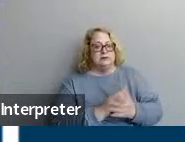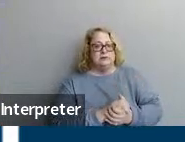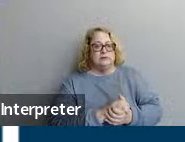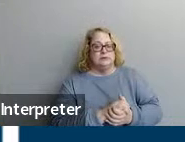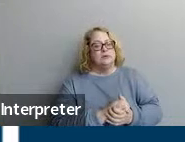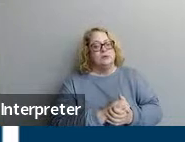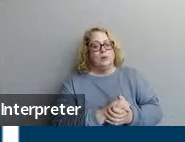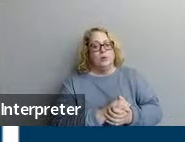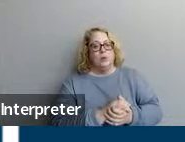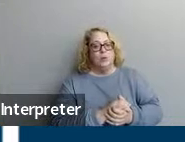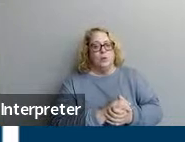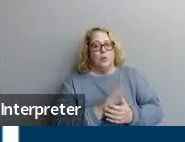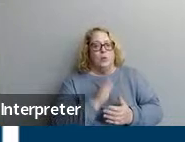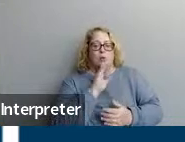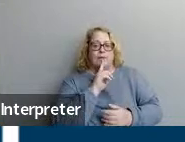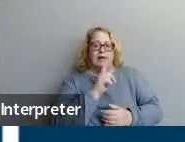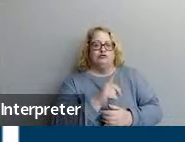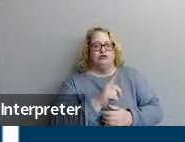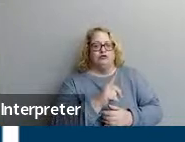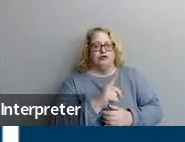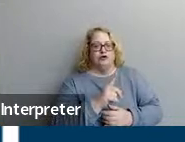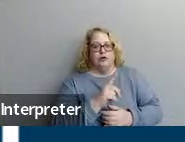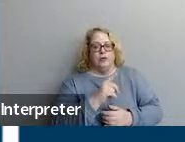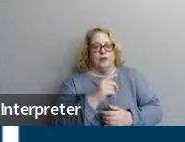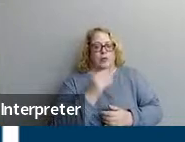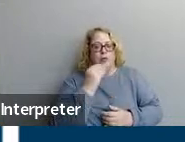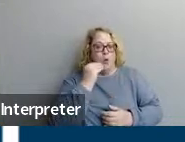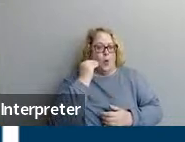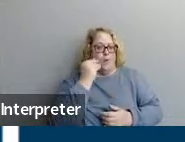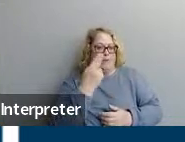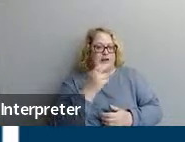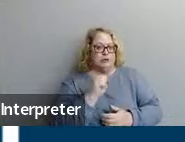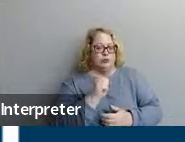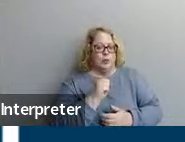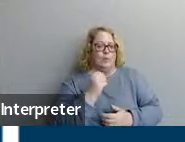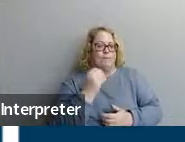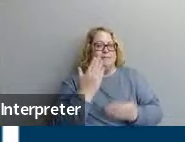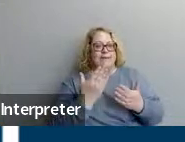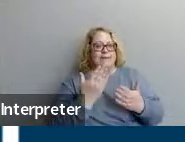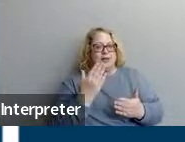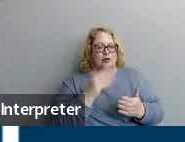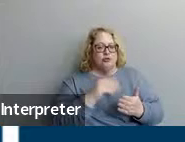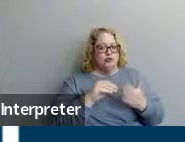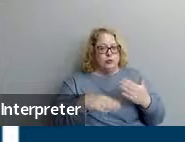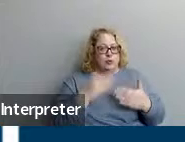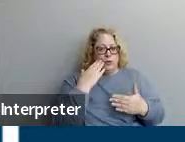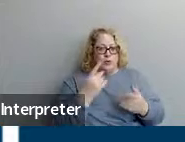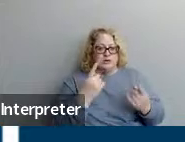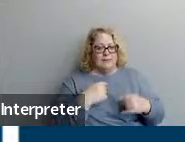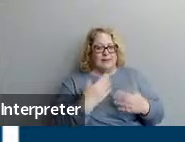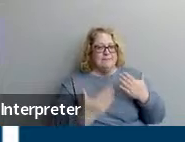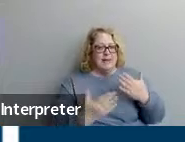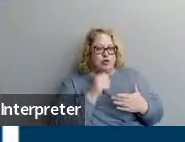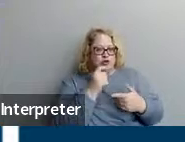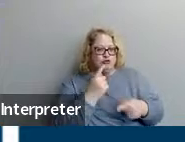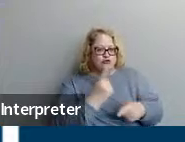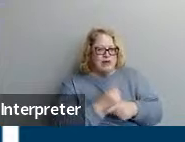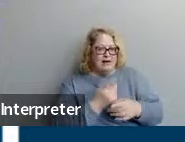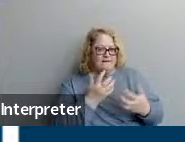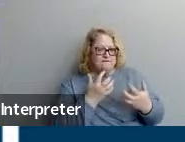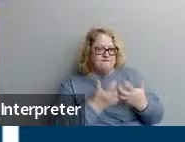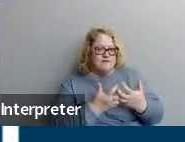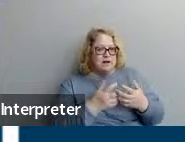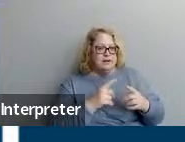not sometimes, we do, keep that door open with the home high school. So there may be a student that we know coming in, may or may not be a right fit, but we want to give them